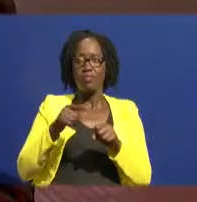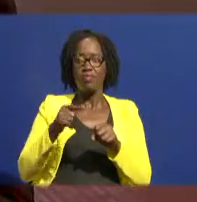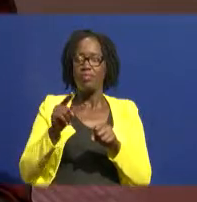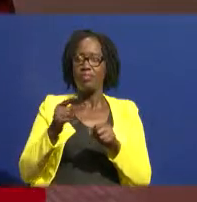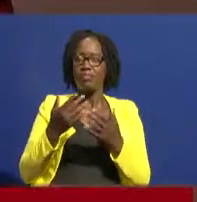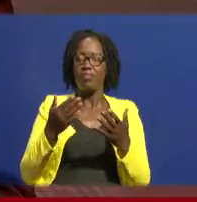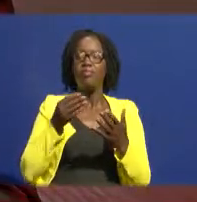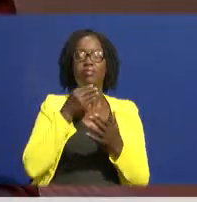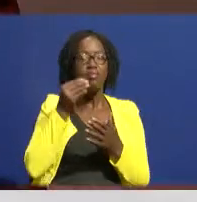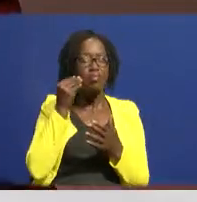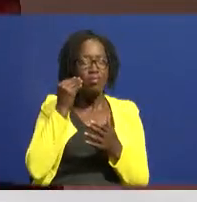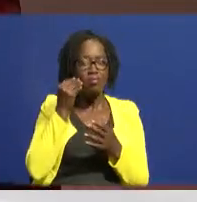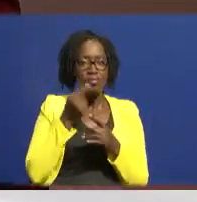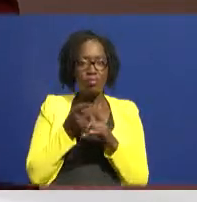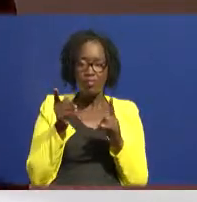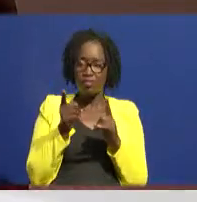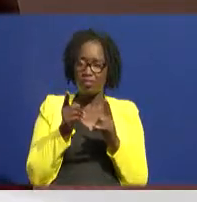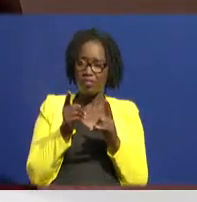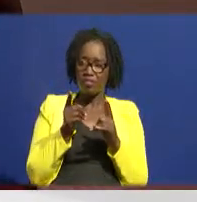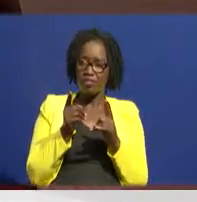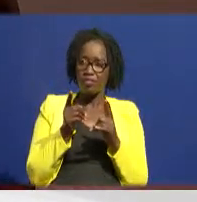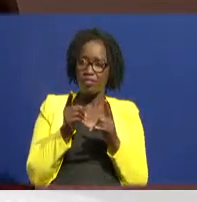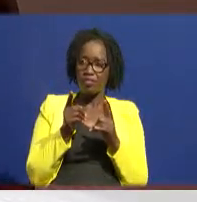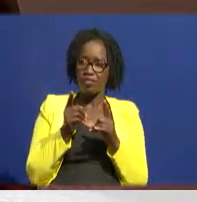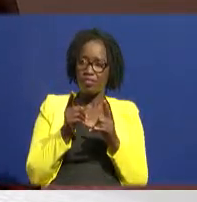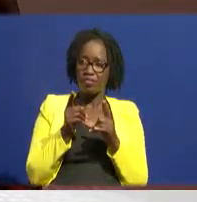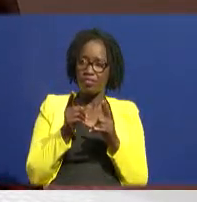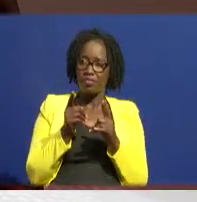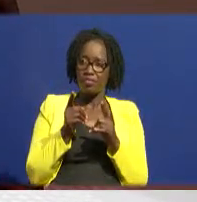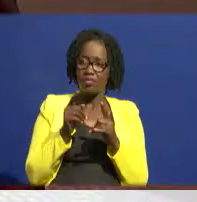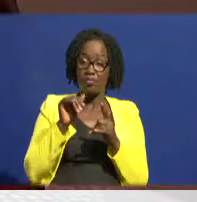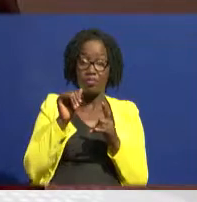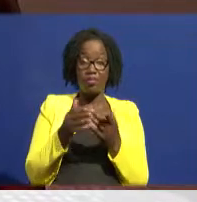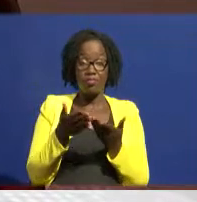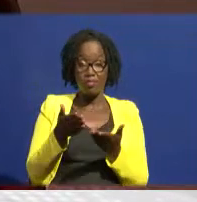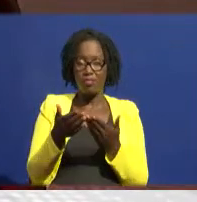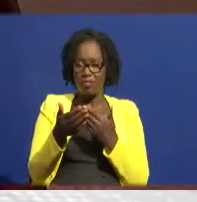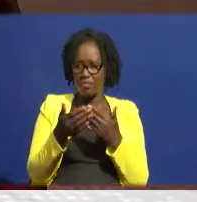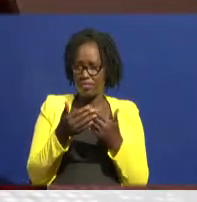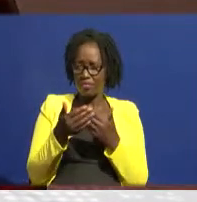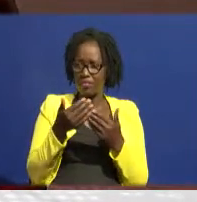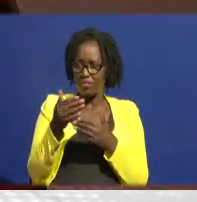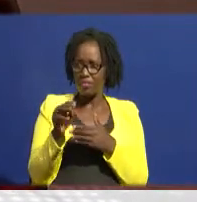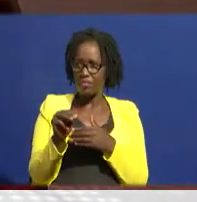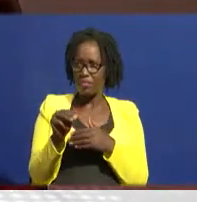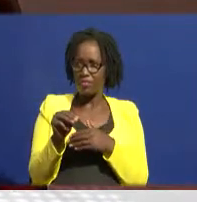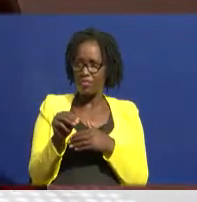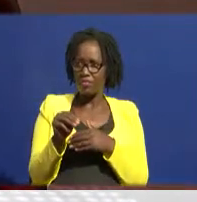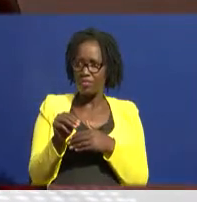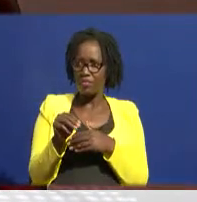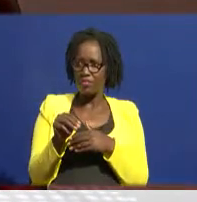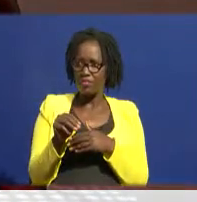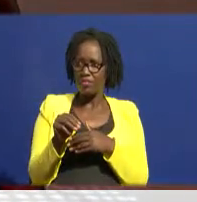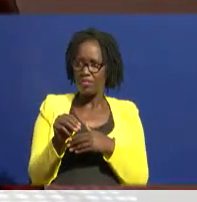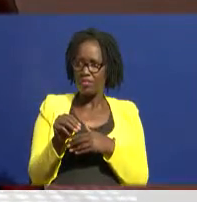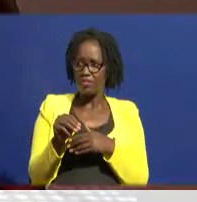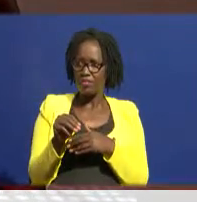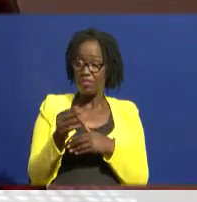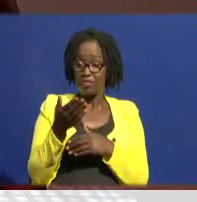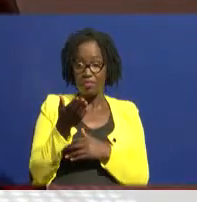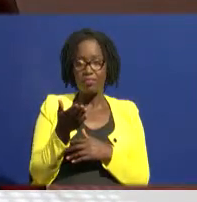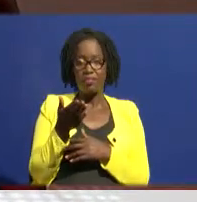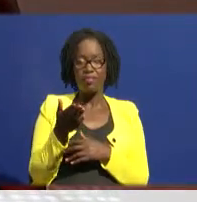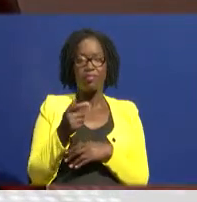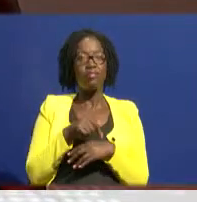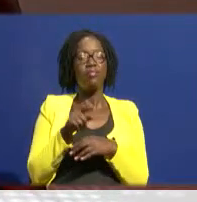home. But on the other hand, we can avail ourselves very close to them and be there